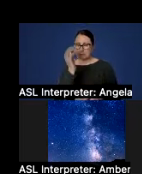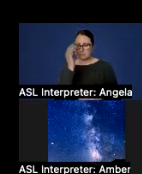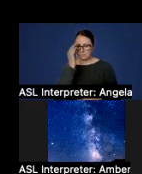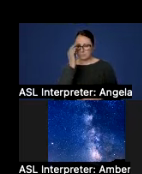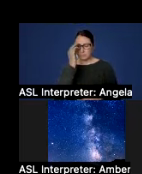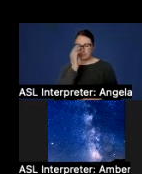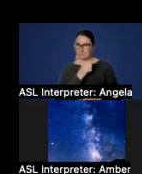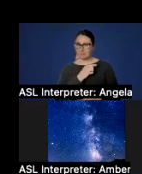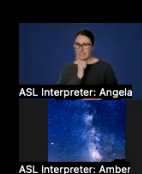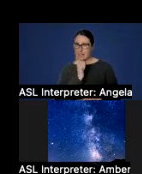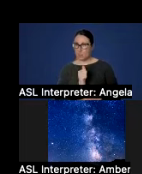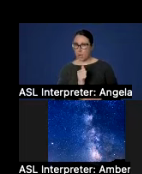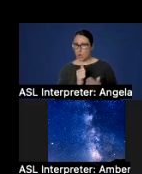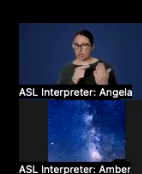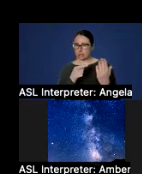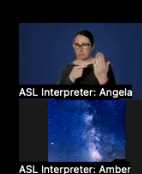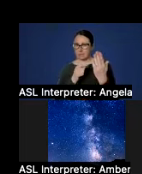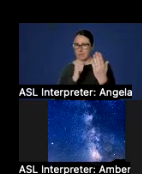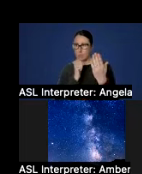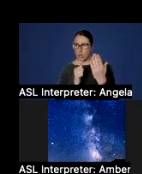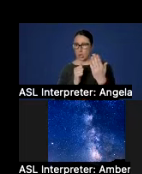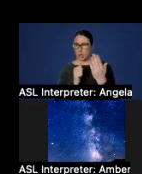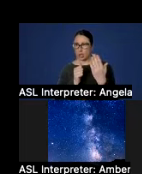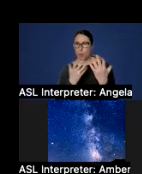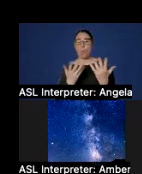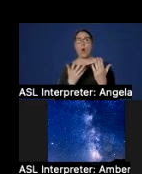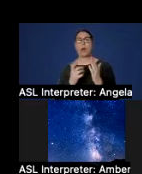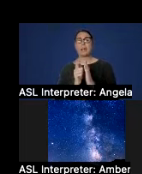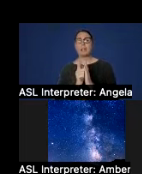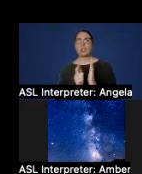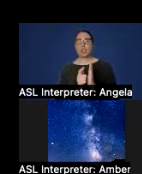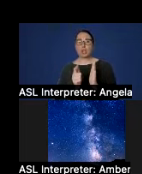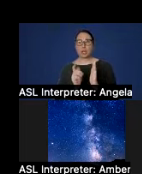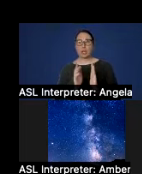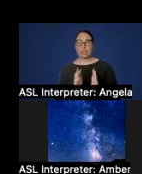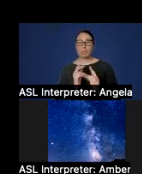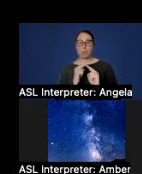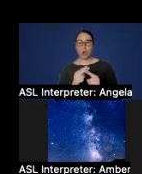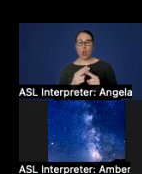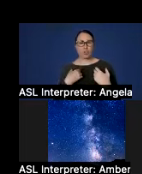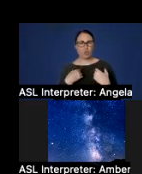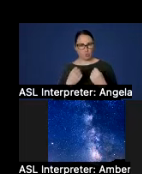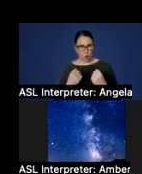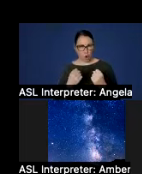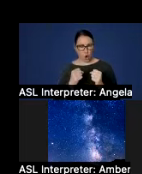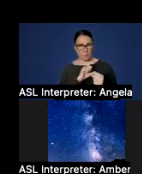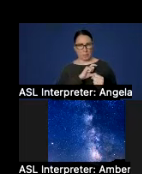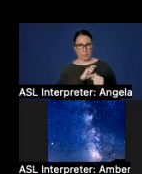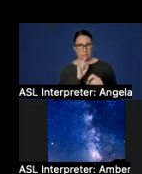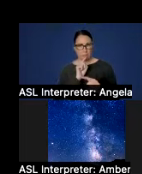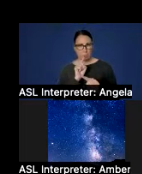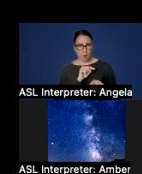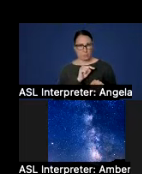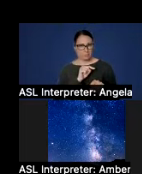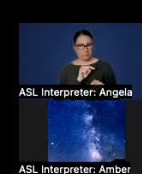what I would call, or what an attorney would call a strong police report. And so the details when making